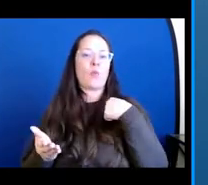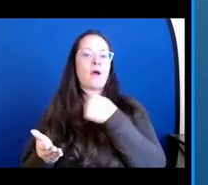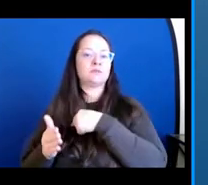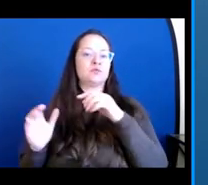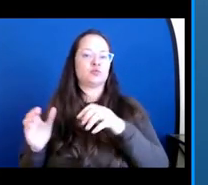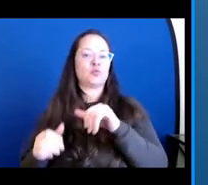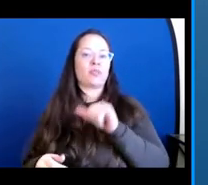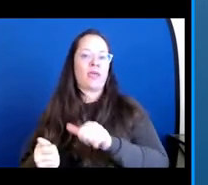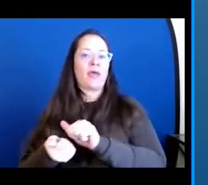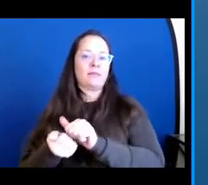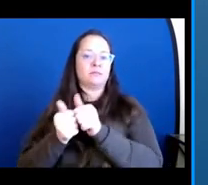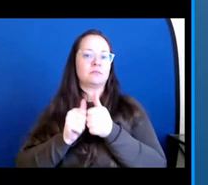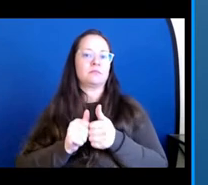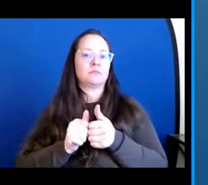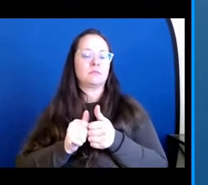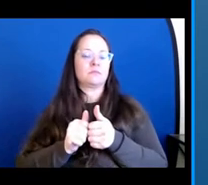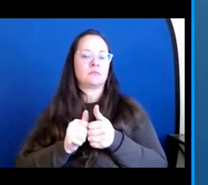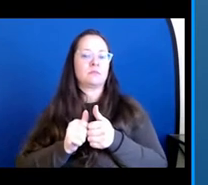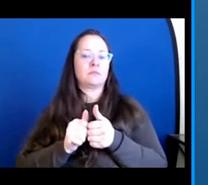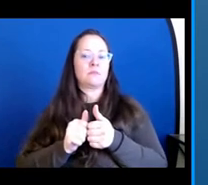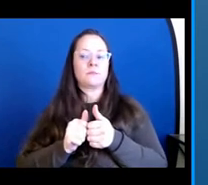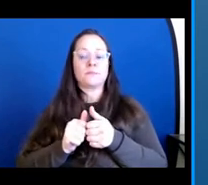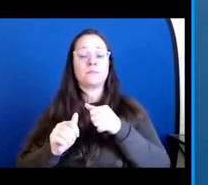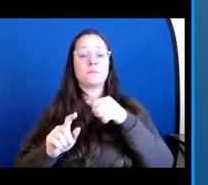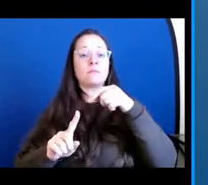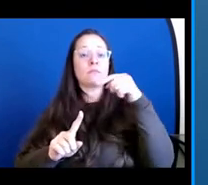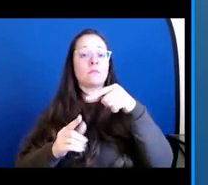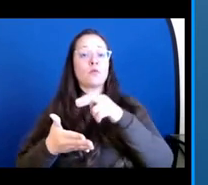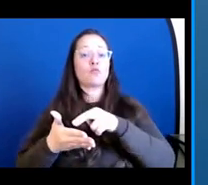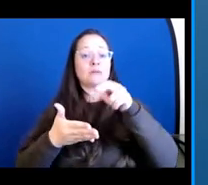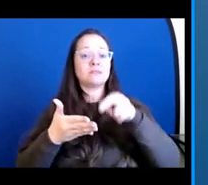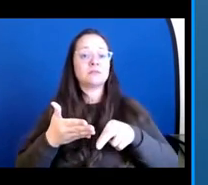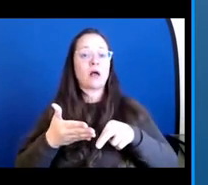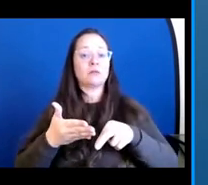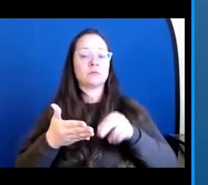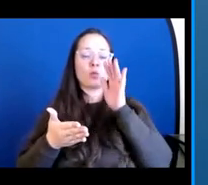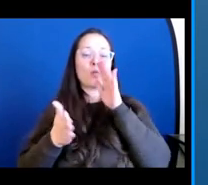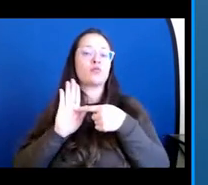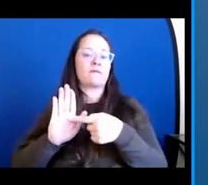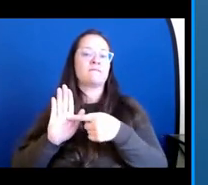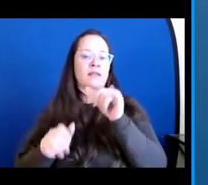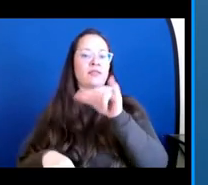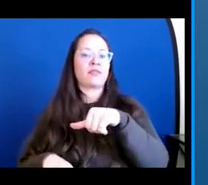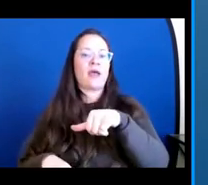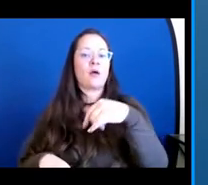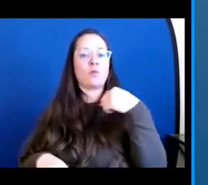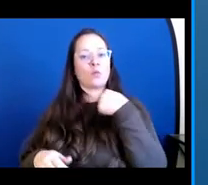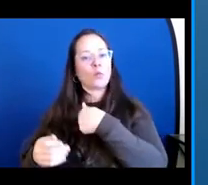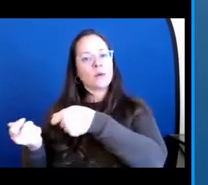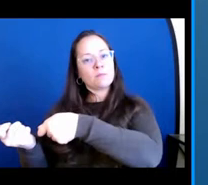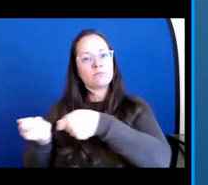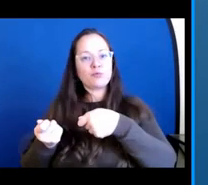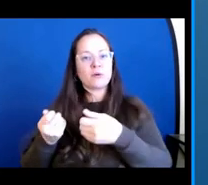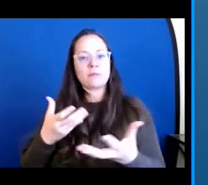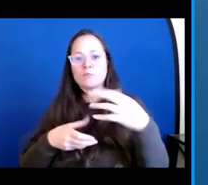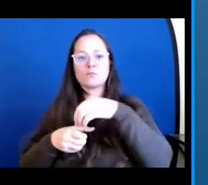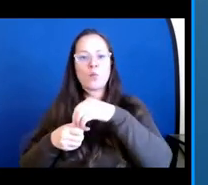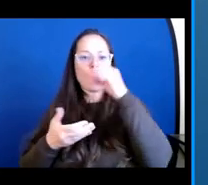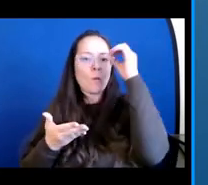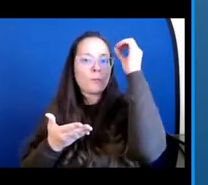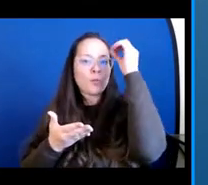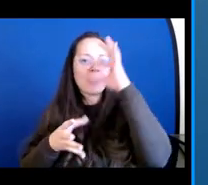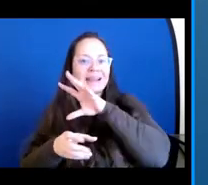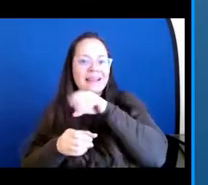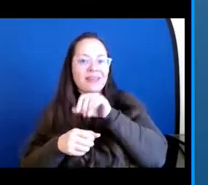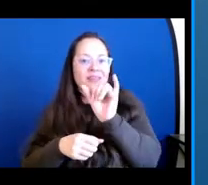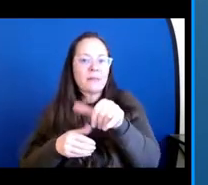um and I think this result reflects that we are bringing more voices into the process earlier